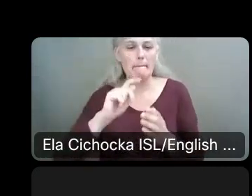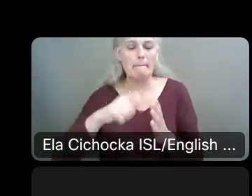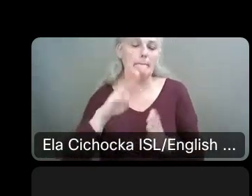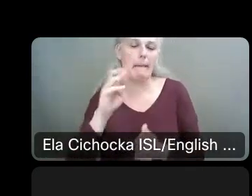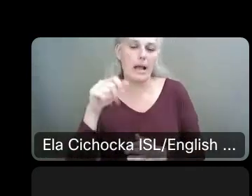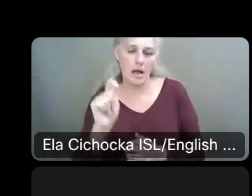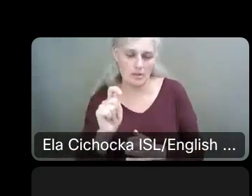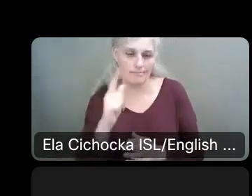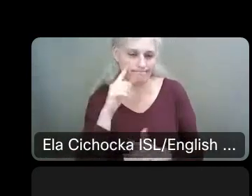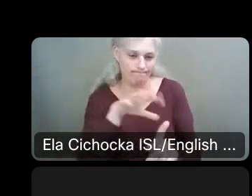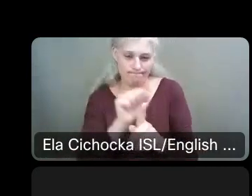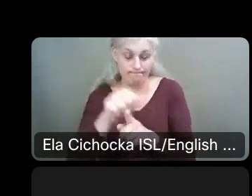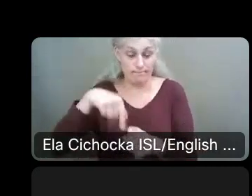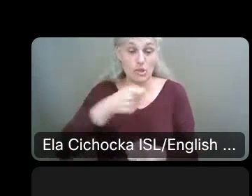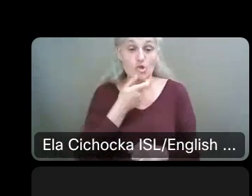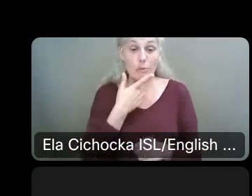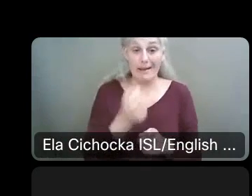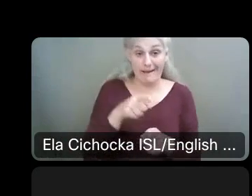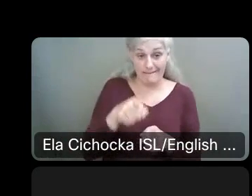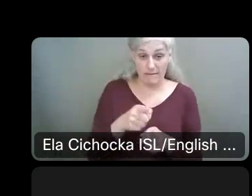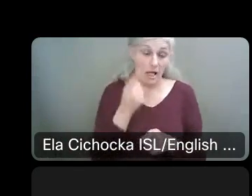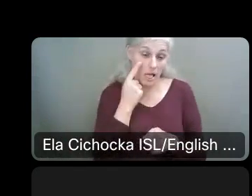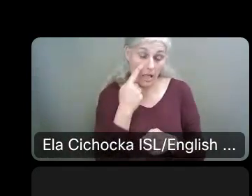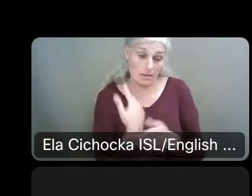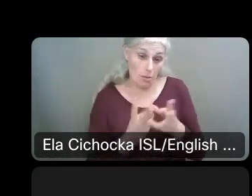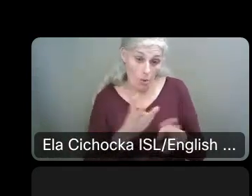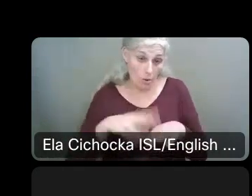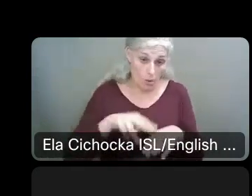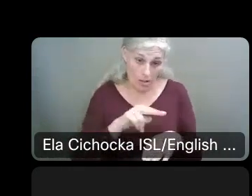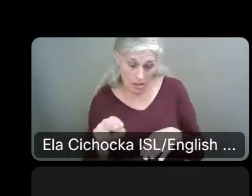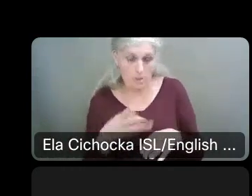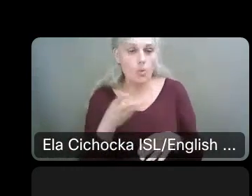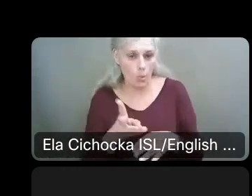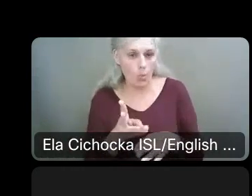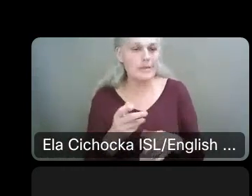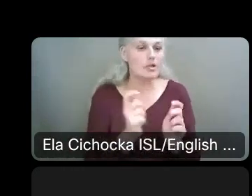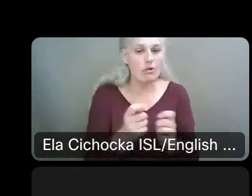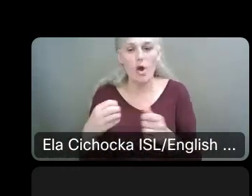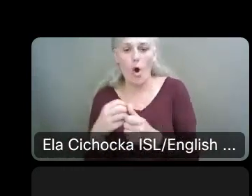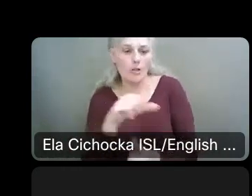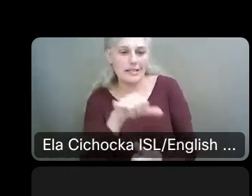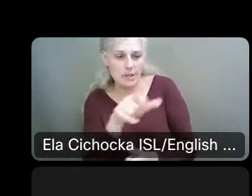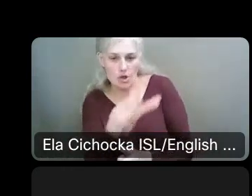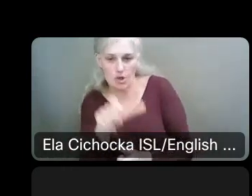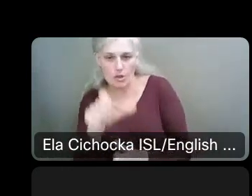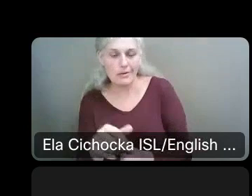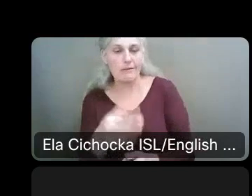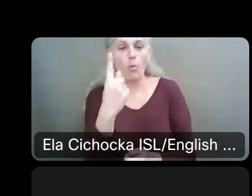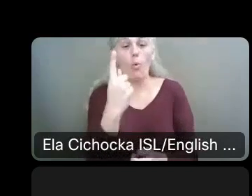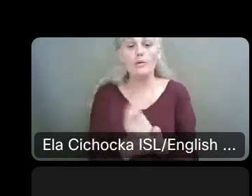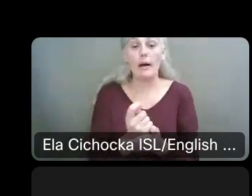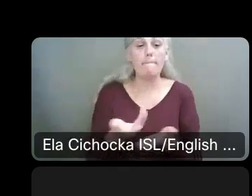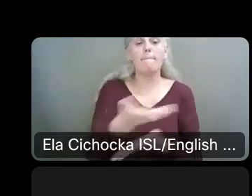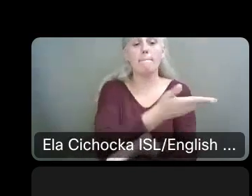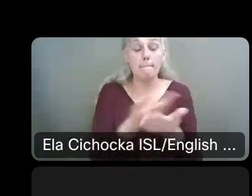here in Dublin that we're going to try it out with and train other surgeons to have once-off